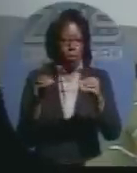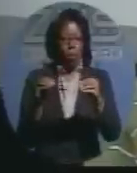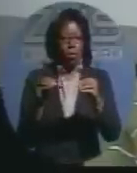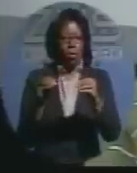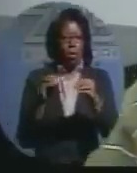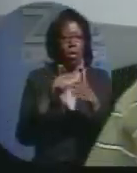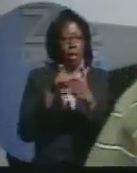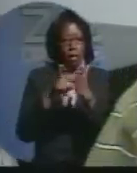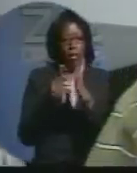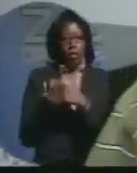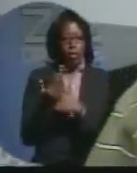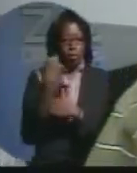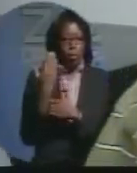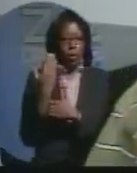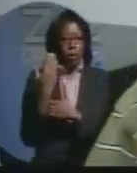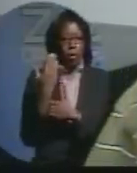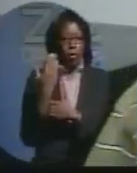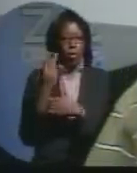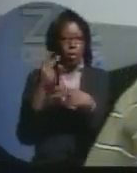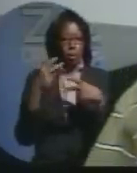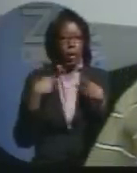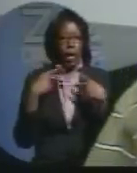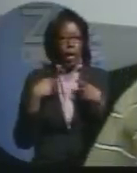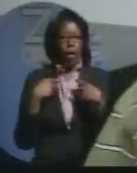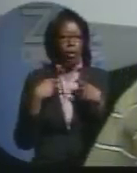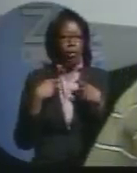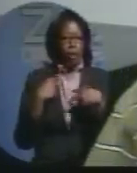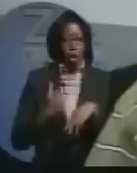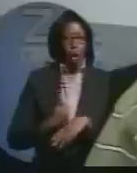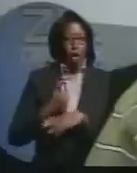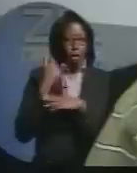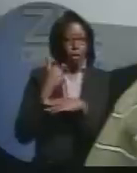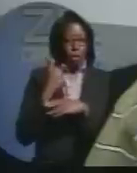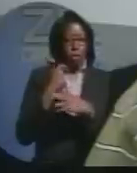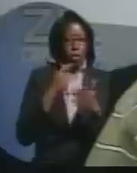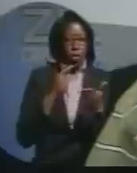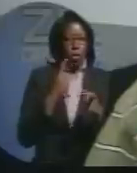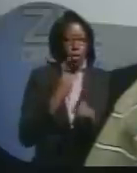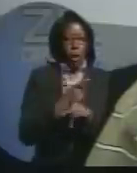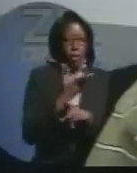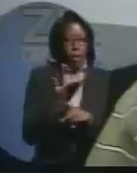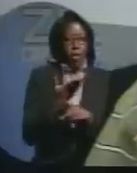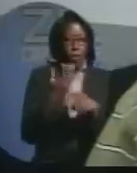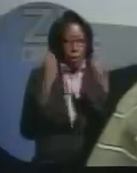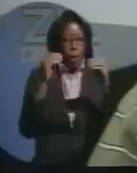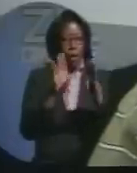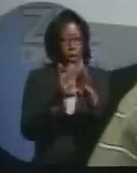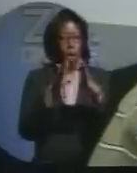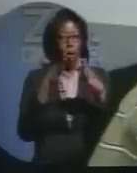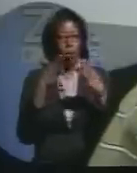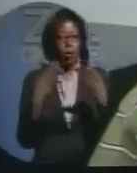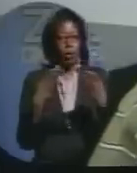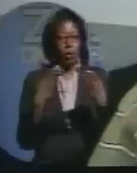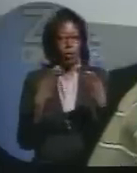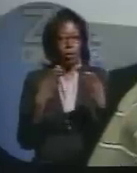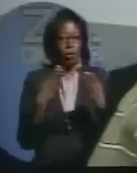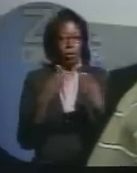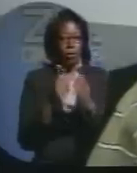This morning we had our compliance officers in place so that when the market opened at Pompey